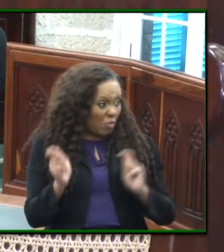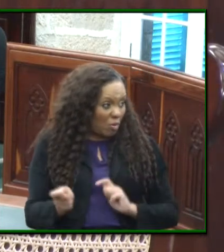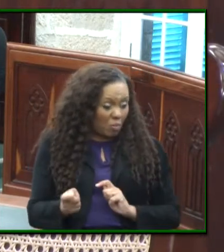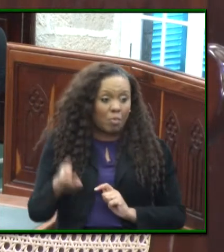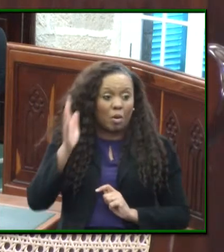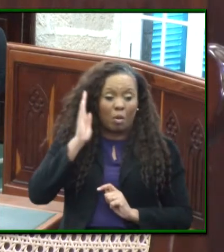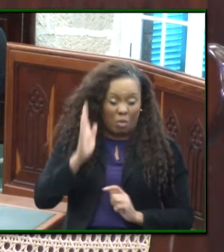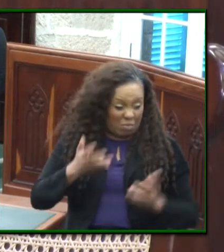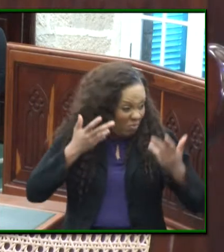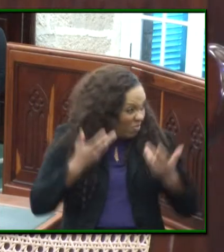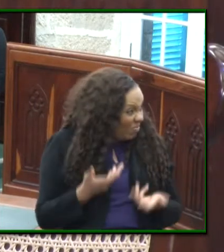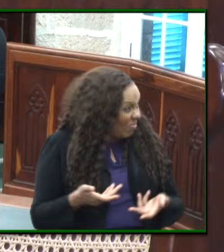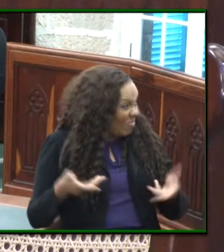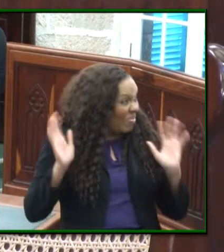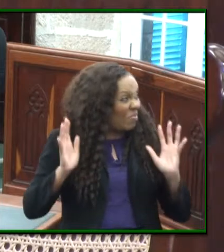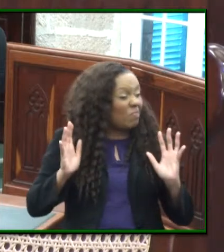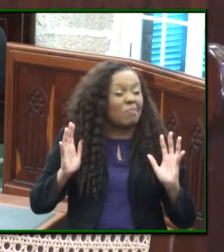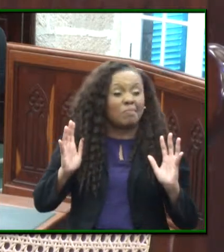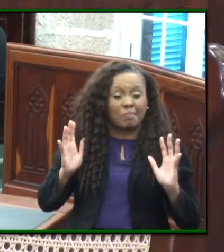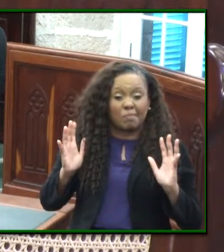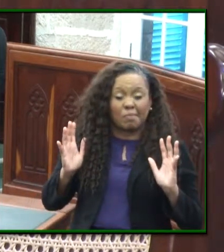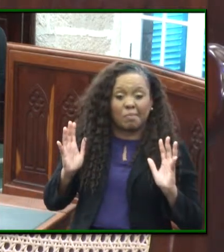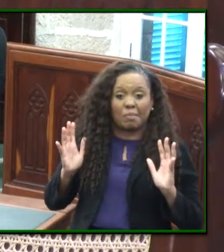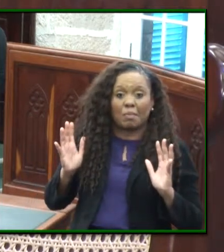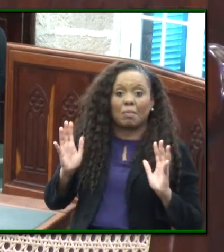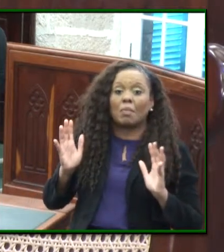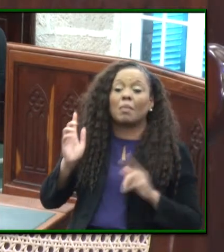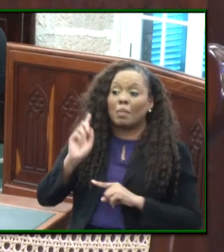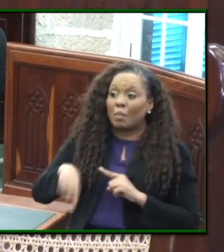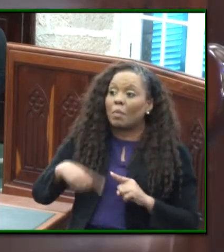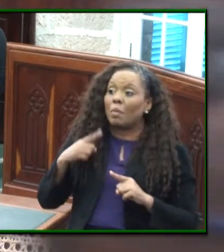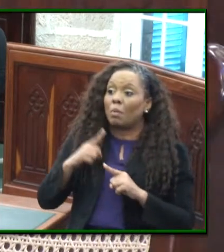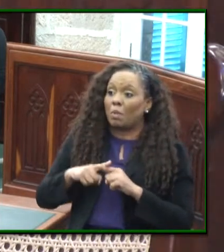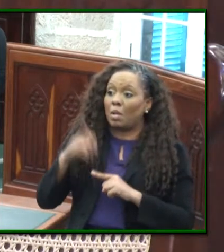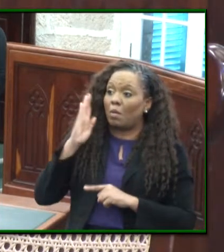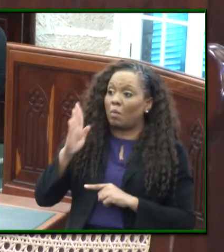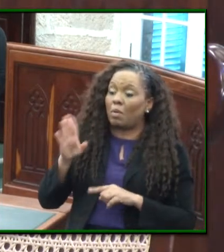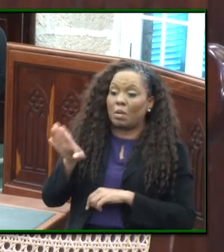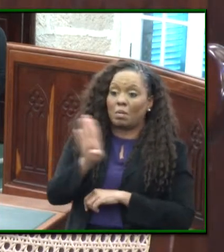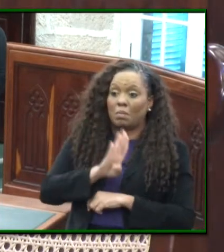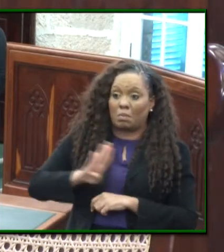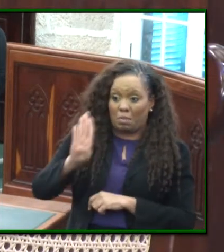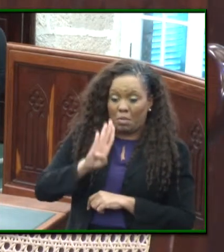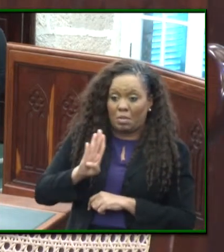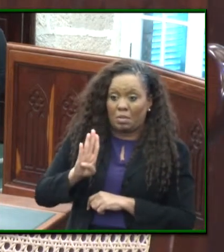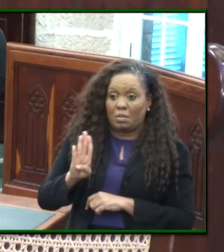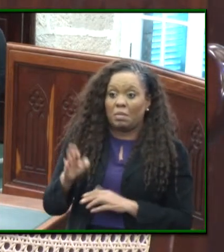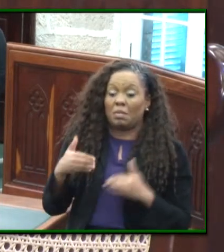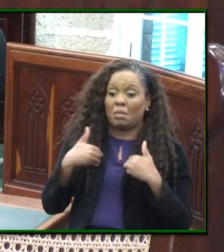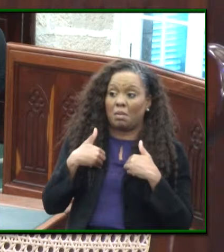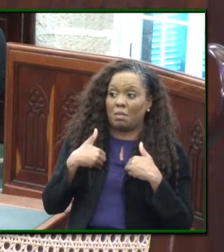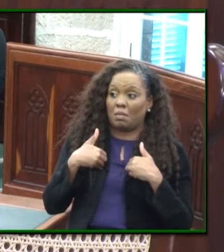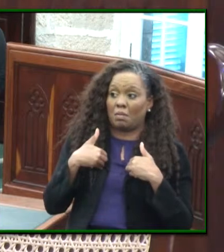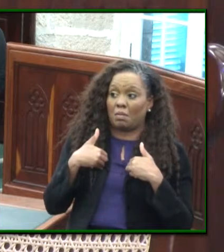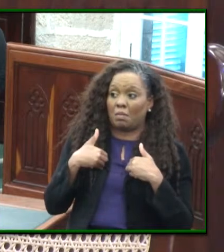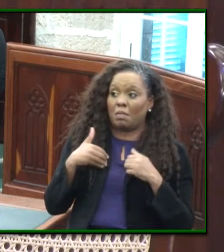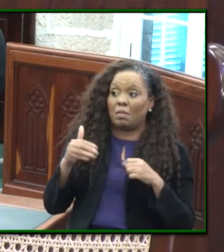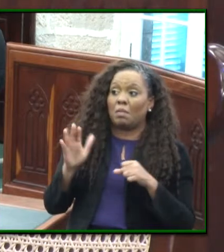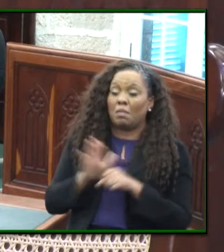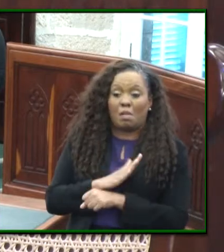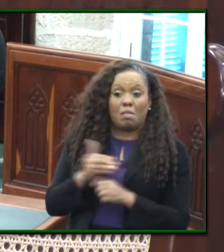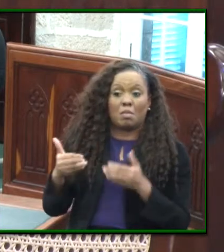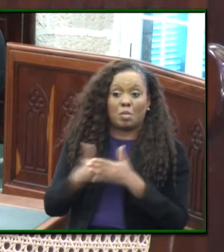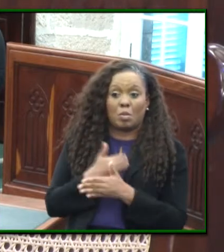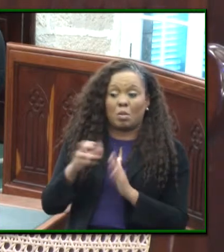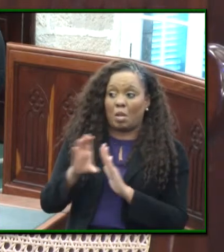be completed. In other words, when will this country have that new